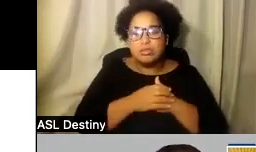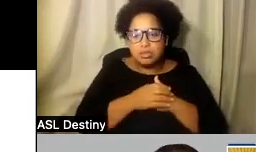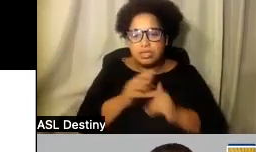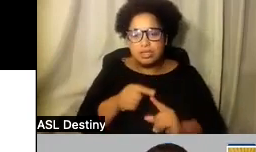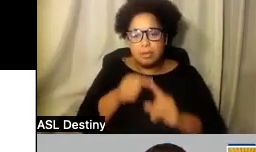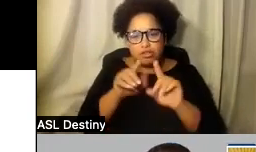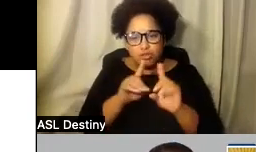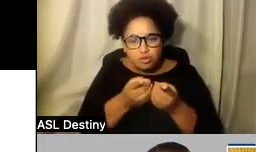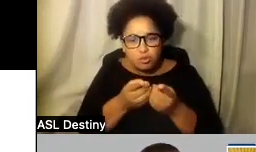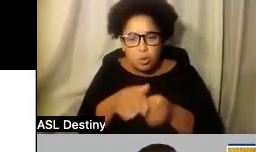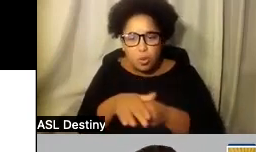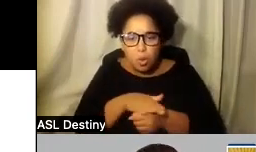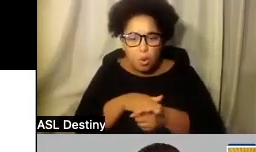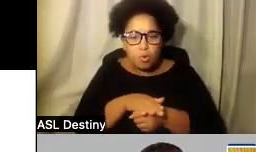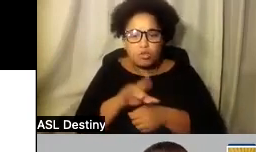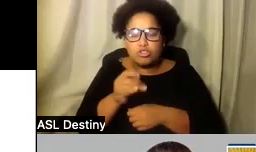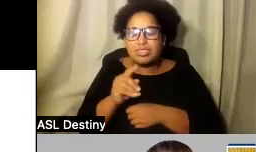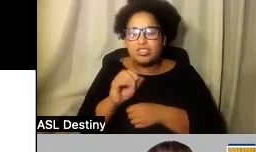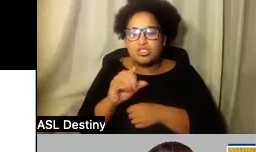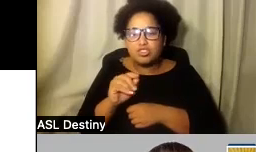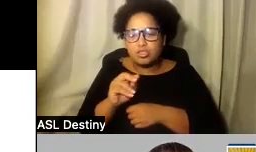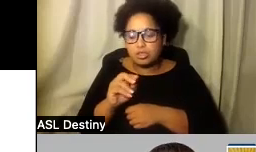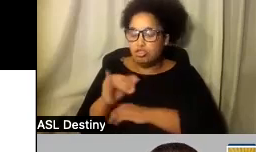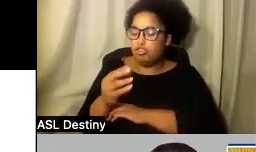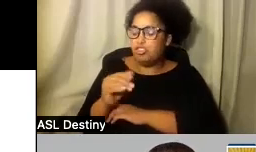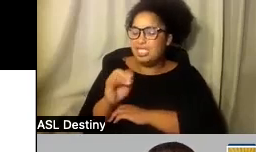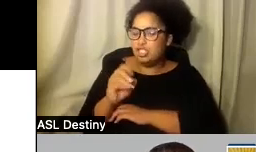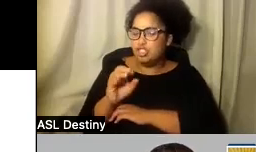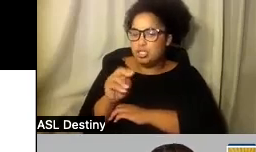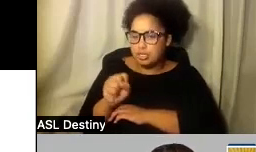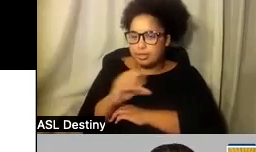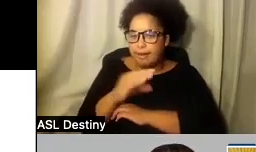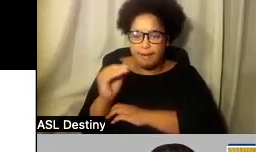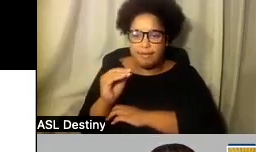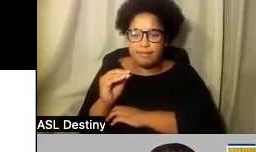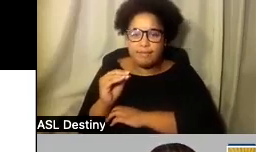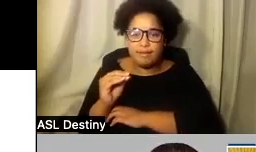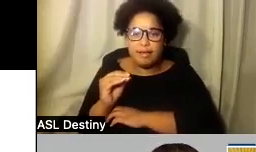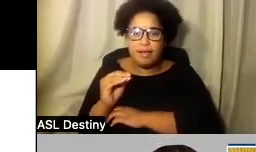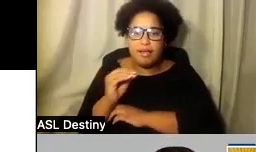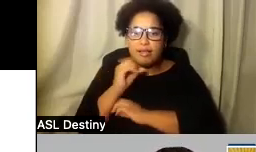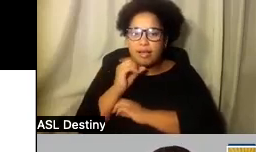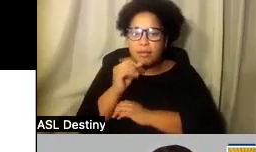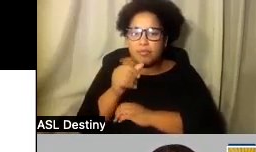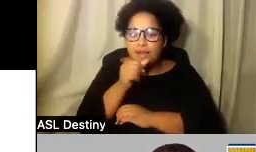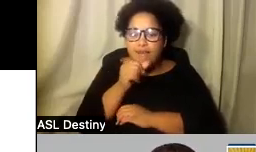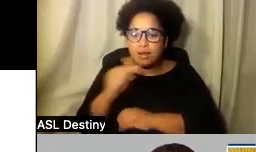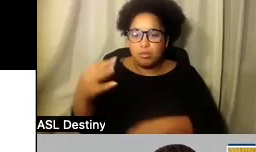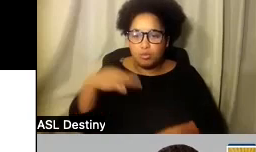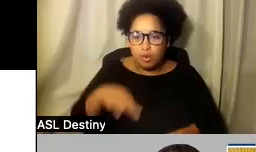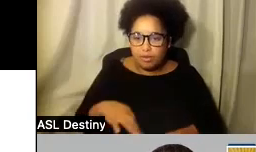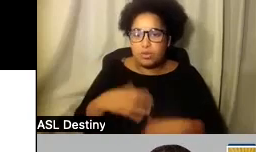special districts, local jurisdictions, and private nonprofits. So there was a lot of funding availability there to be used for all types